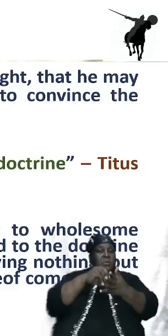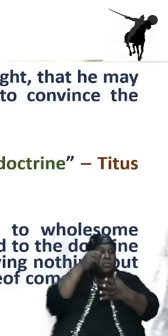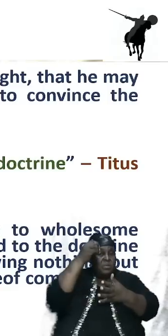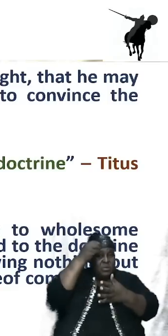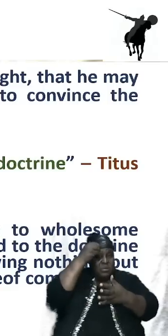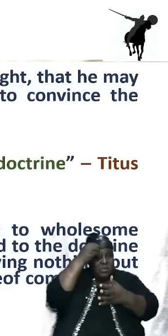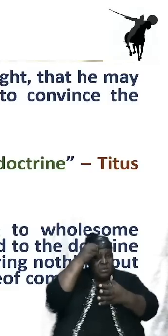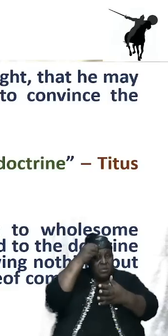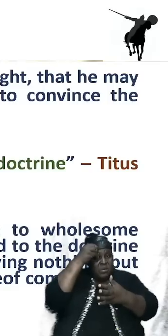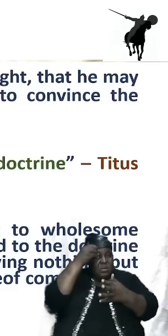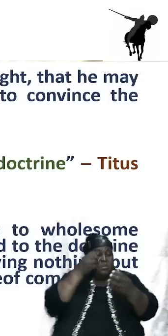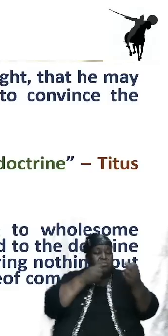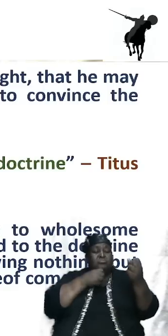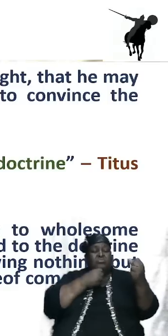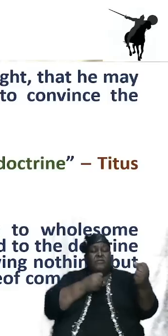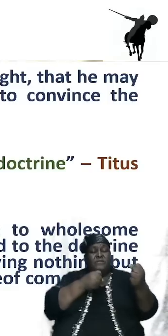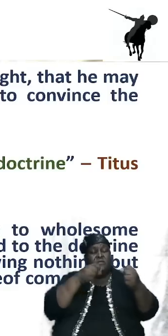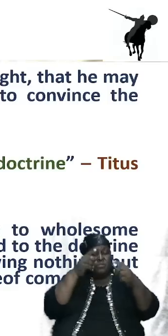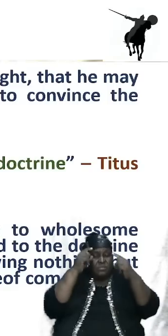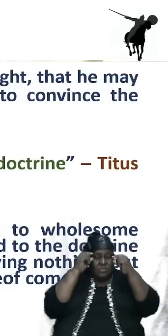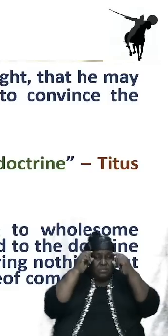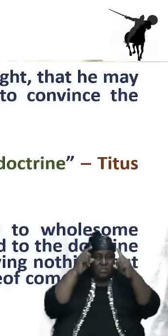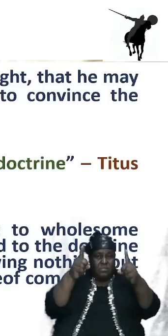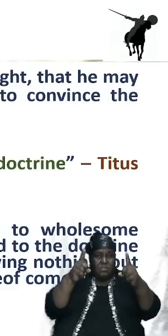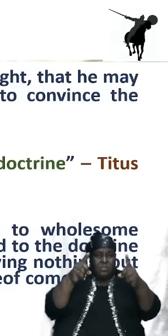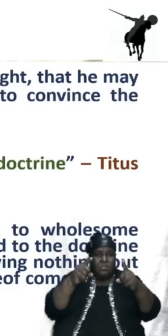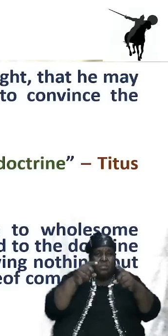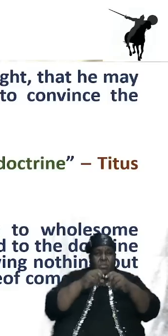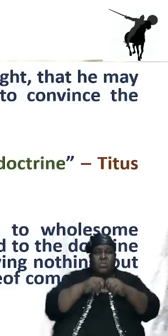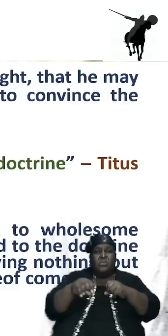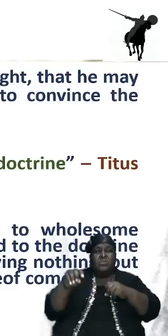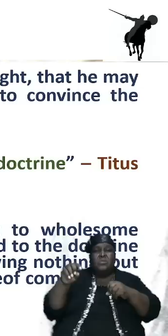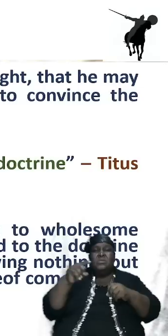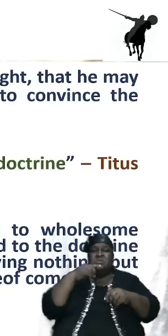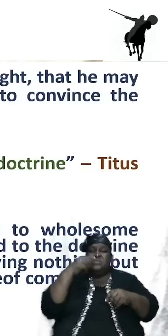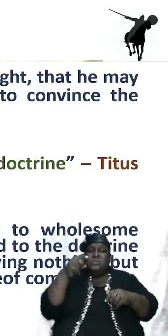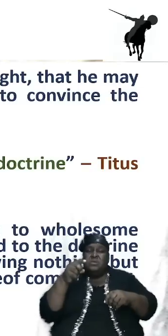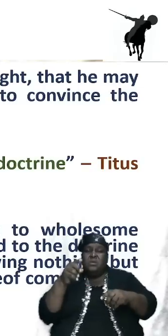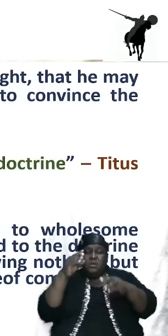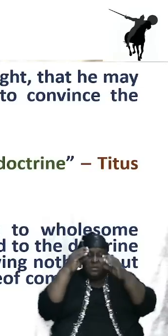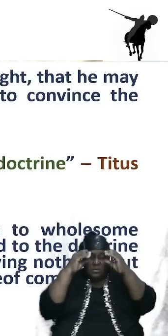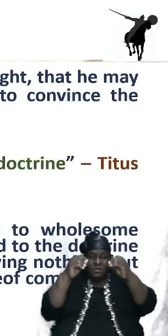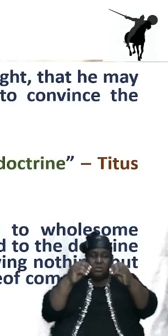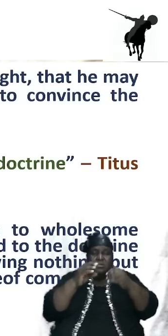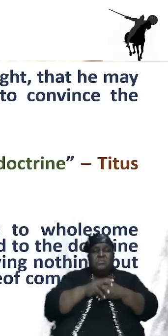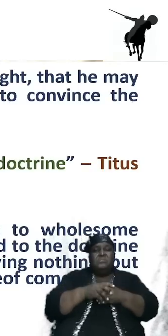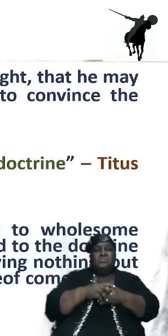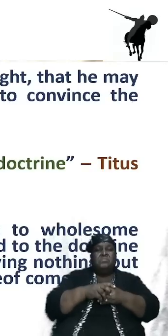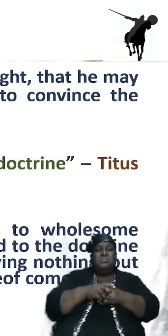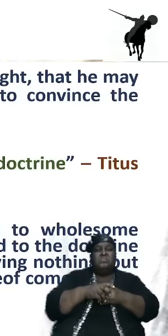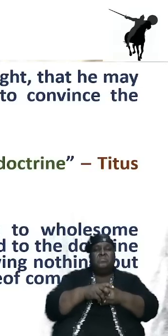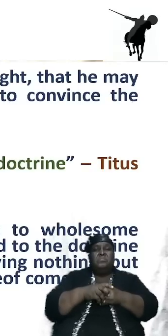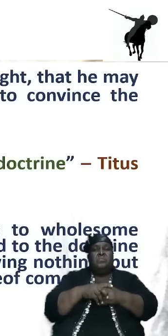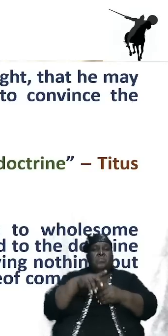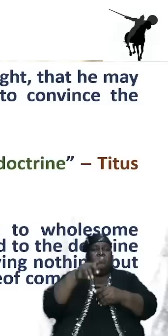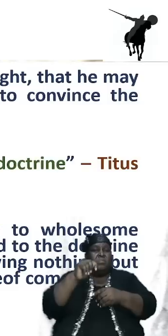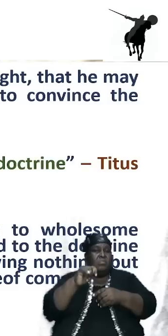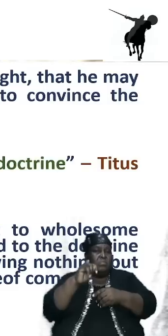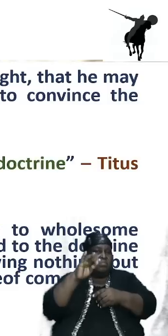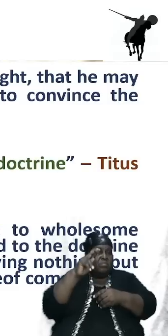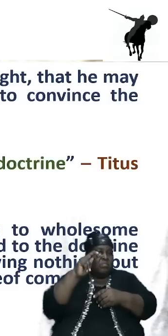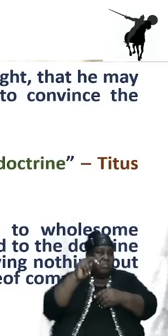that he may be able by sound doctrine both to exhort and to convince the gainsayer. Then look at Titus chapter 2 and verse